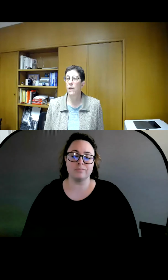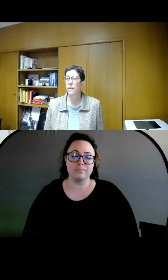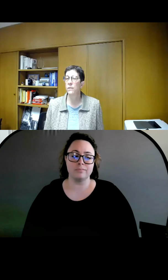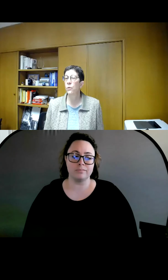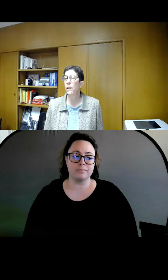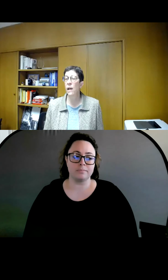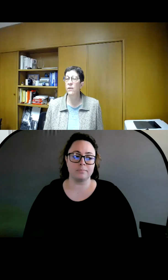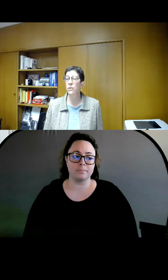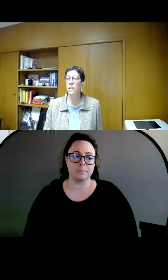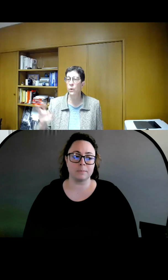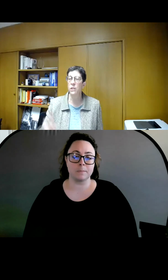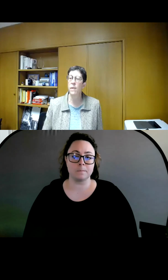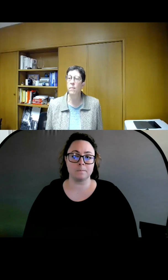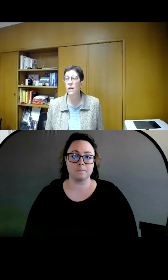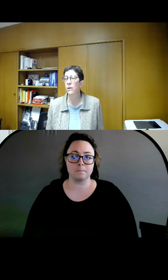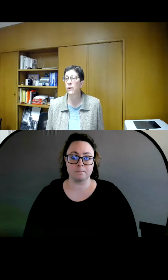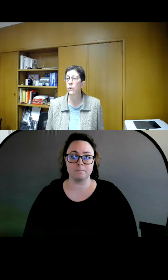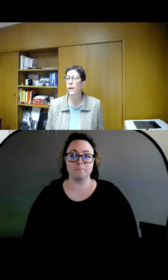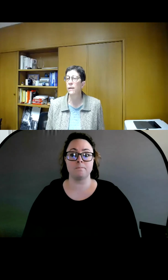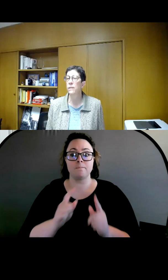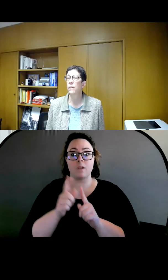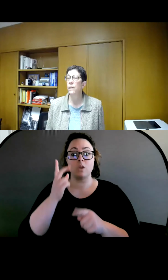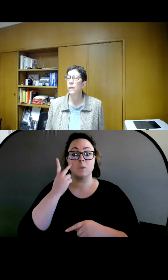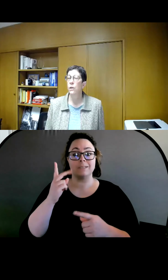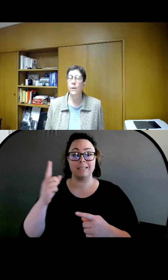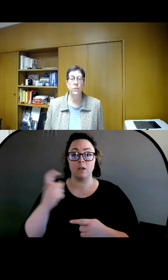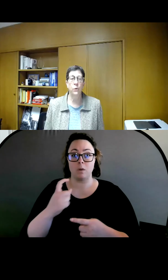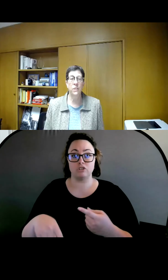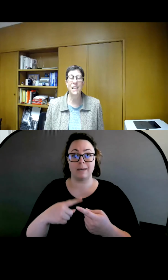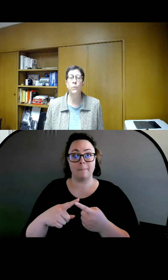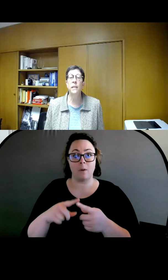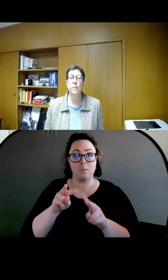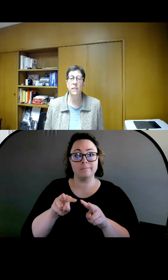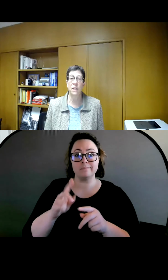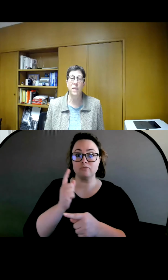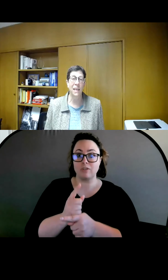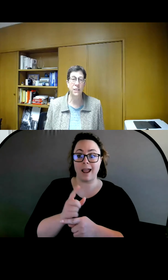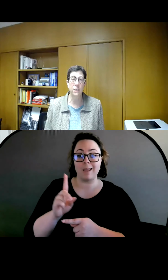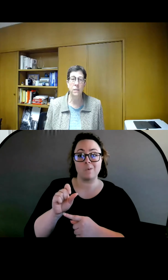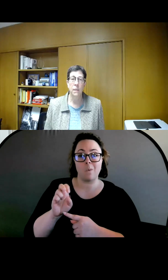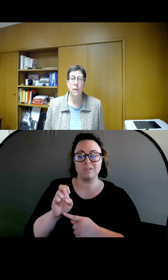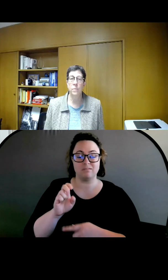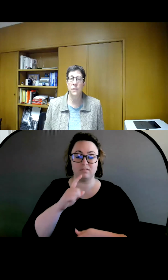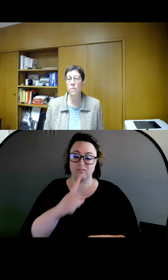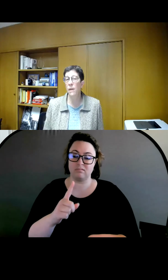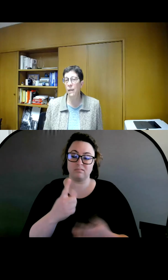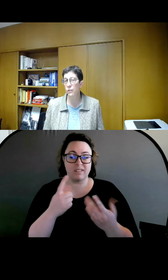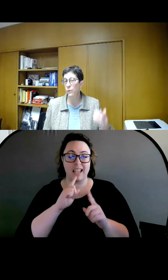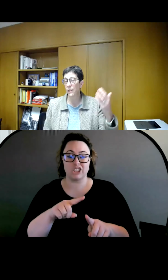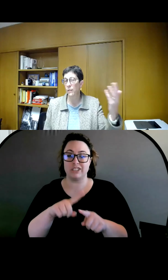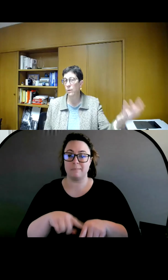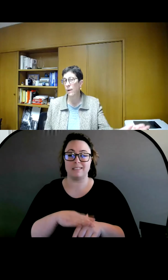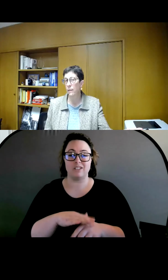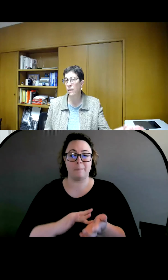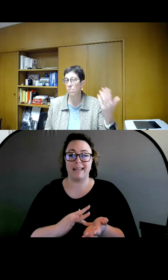All right. So I also see a question about monitoring correct doses. It really depends on the medication. Some medications